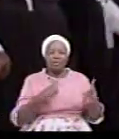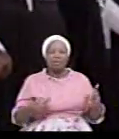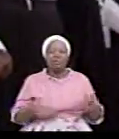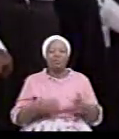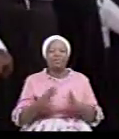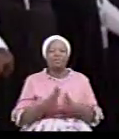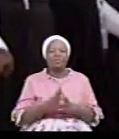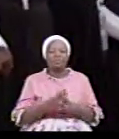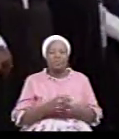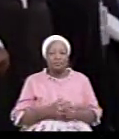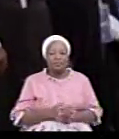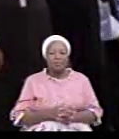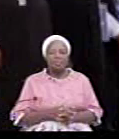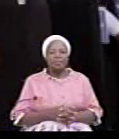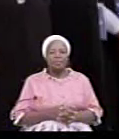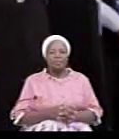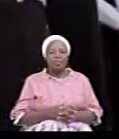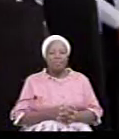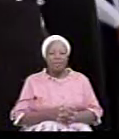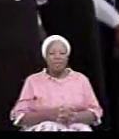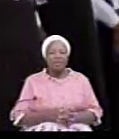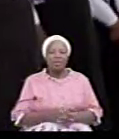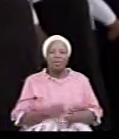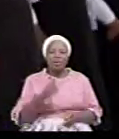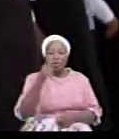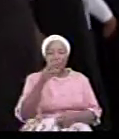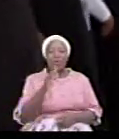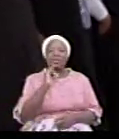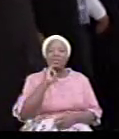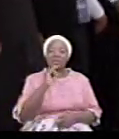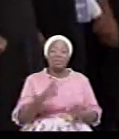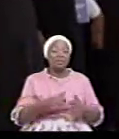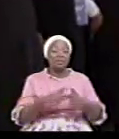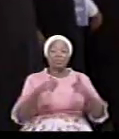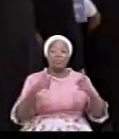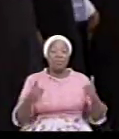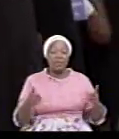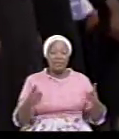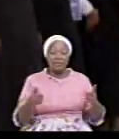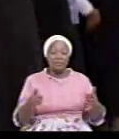mankind. God is great. God is great.